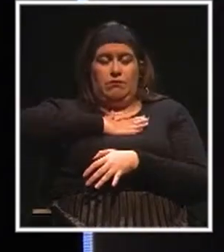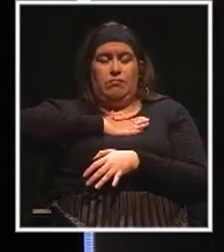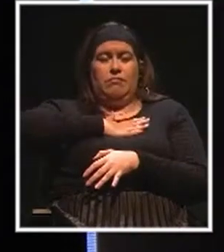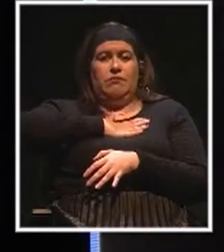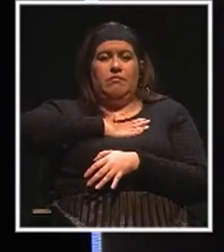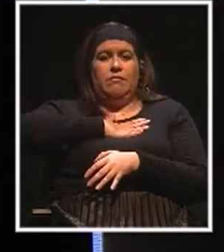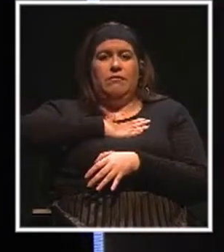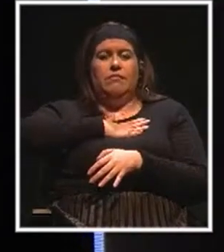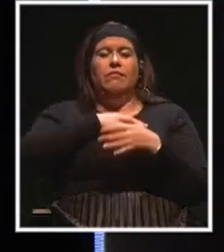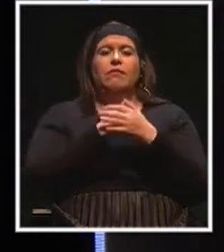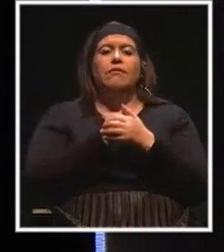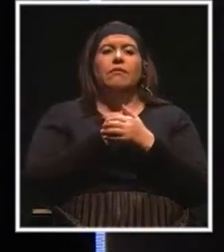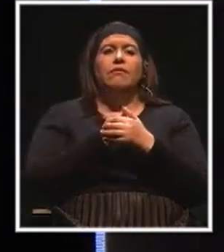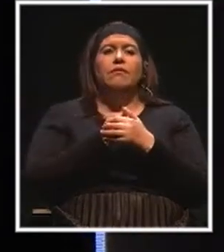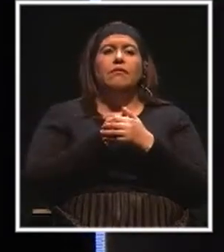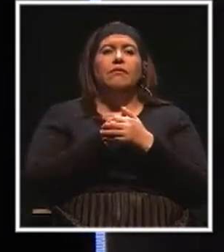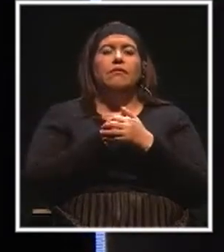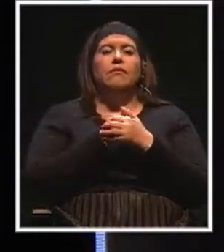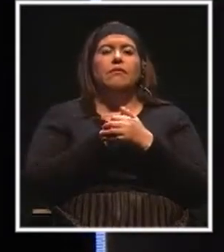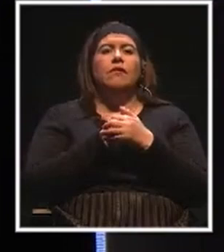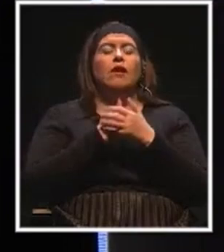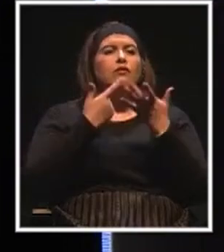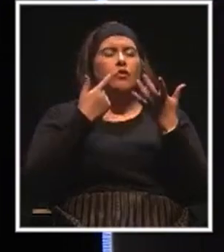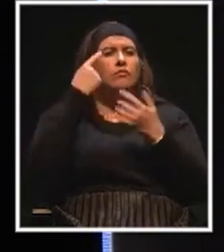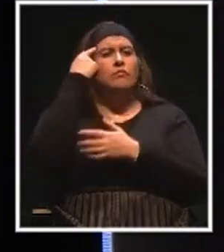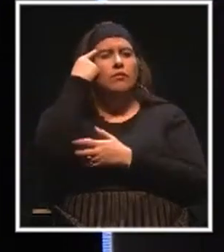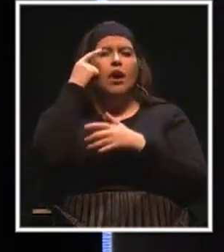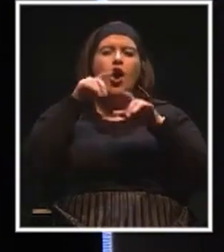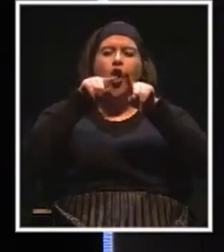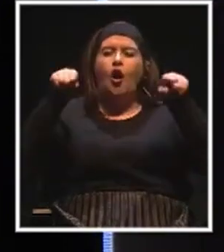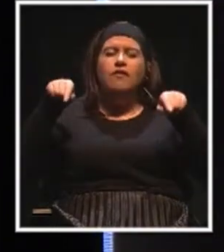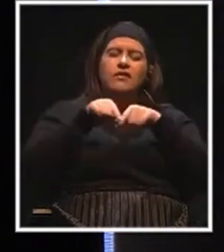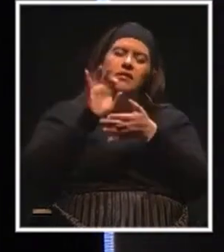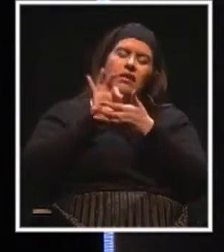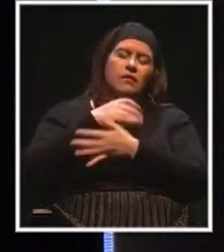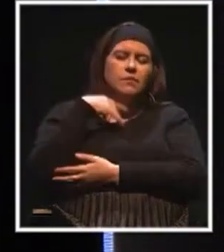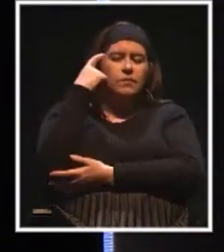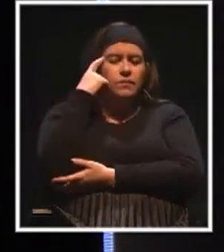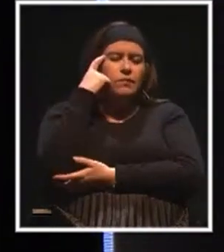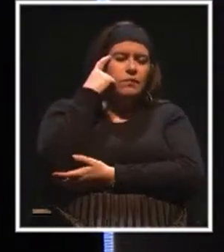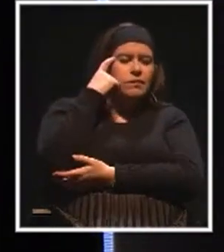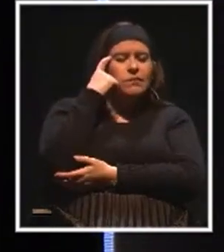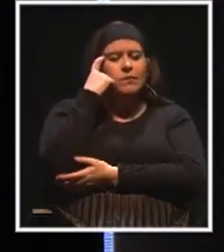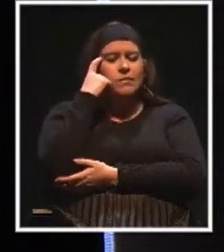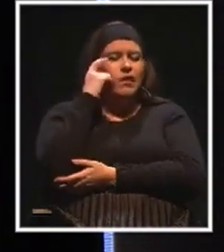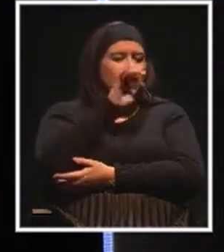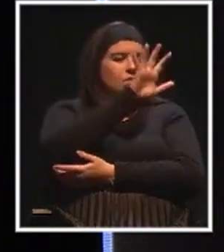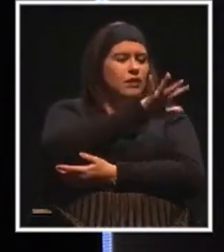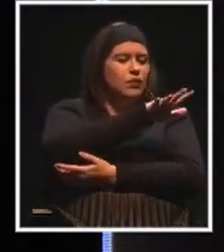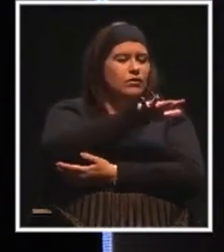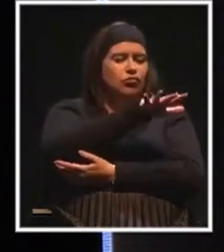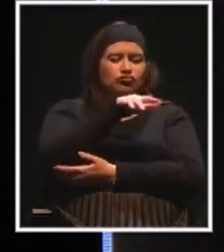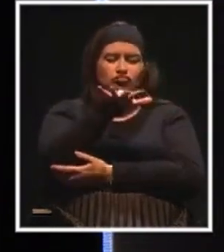time in my office with a paper cutter, and I printed out all of the houses and their